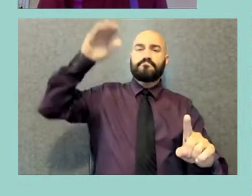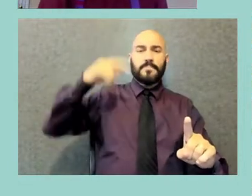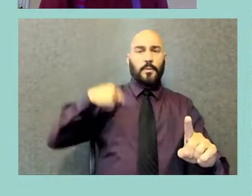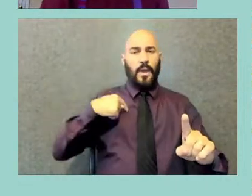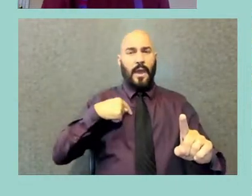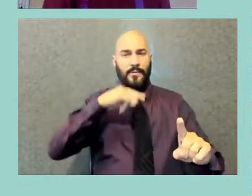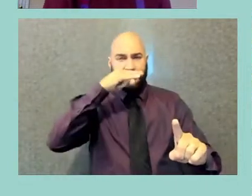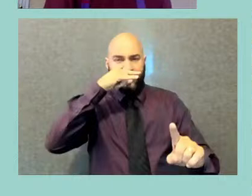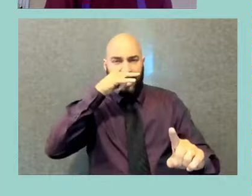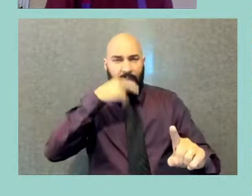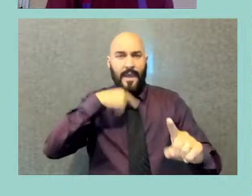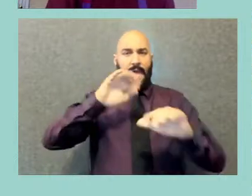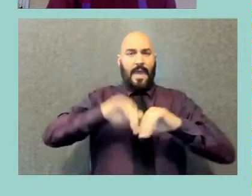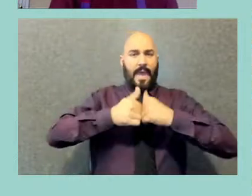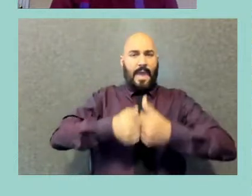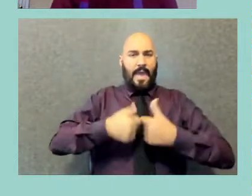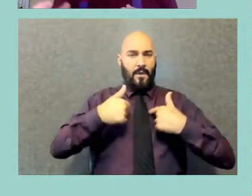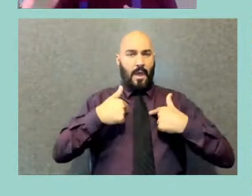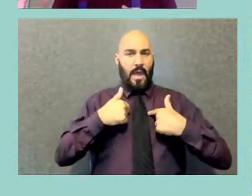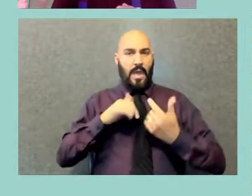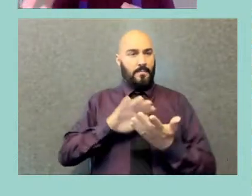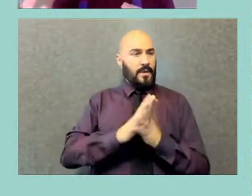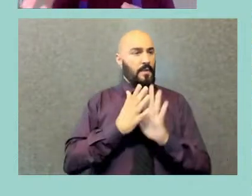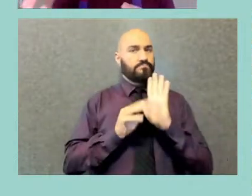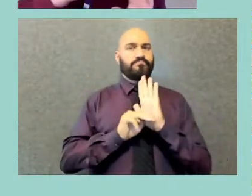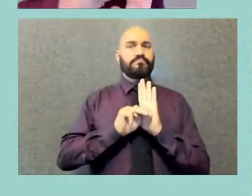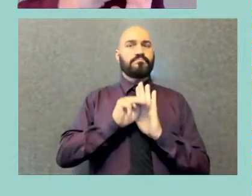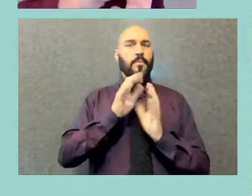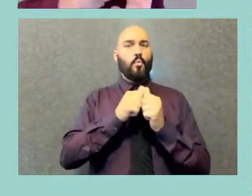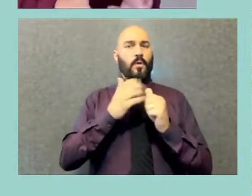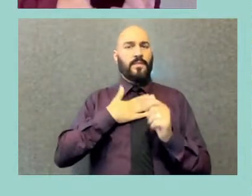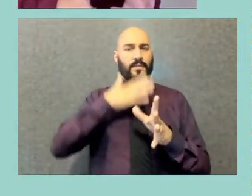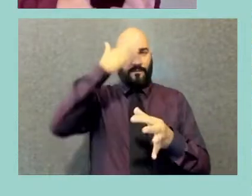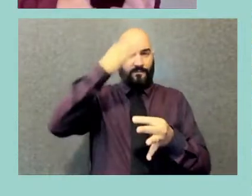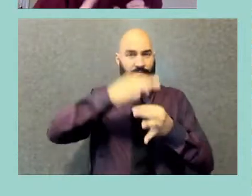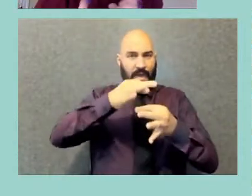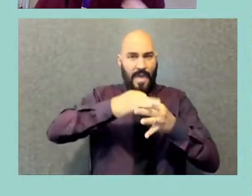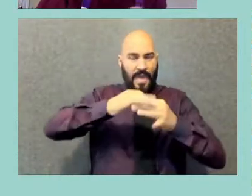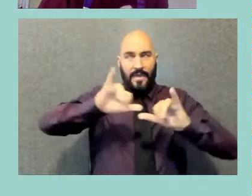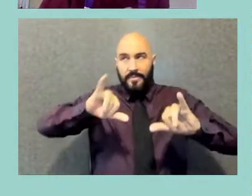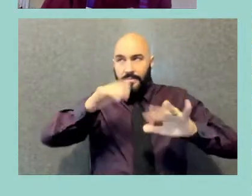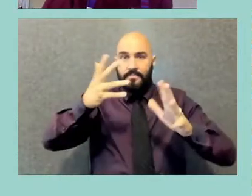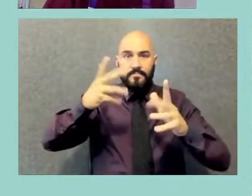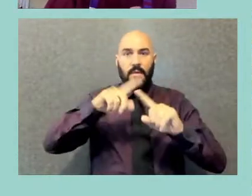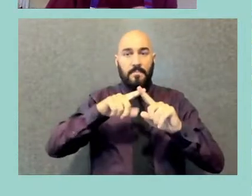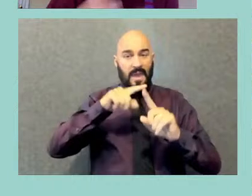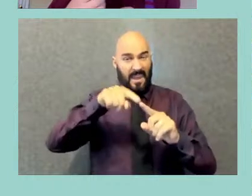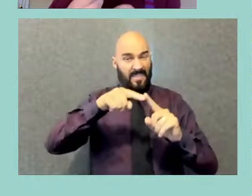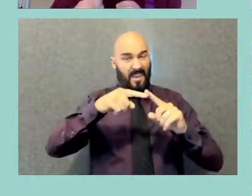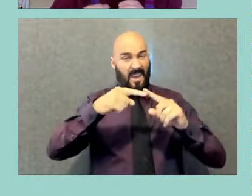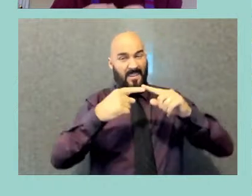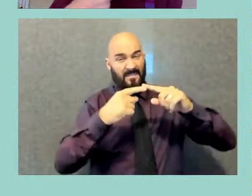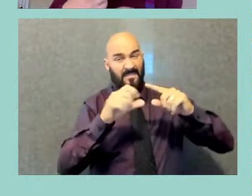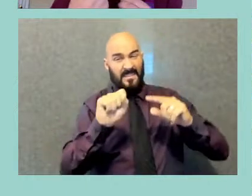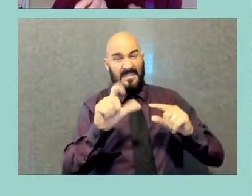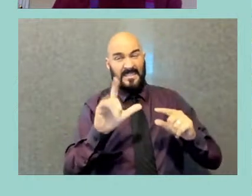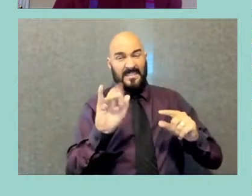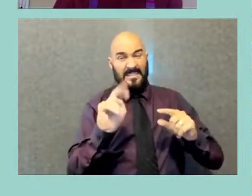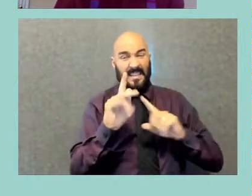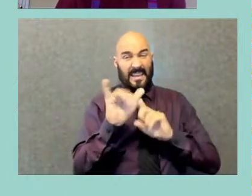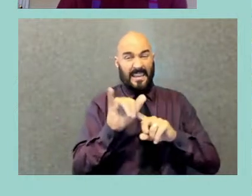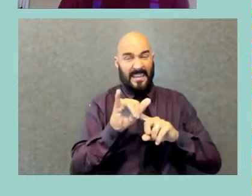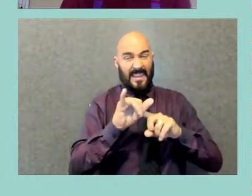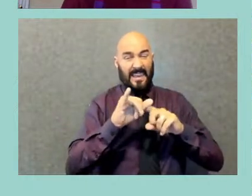faith. As the slinky gets tangled up and entangled, we too will remember